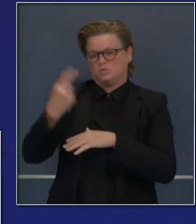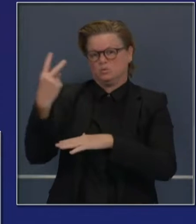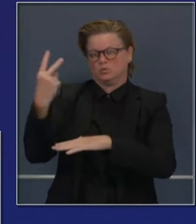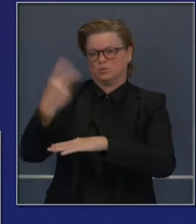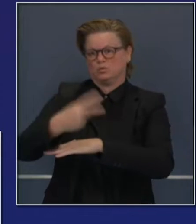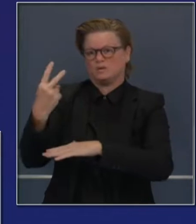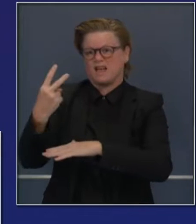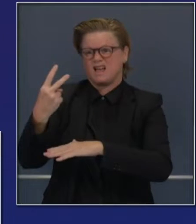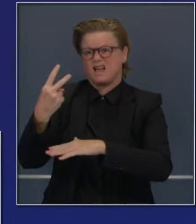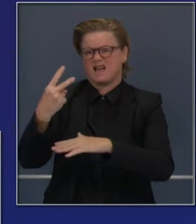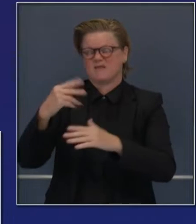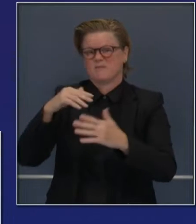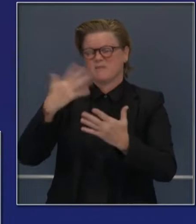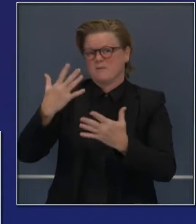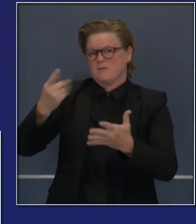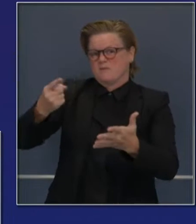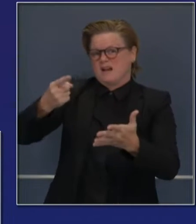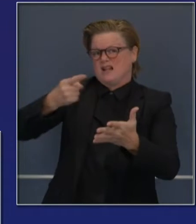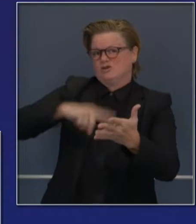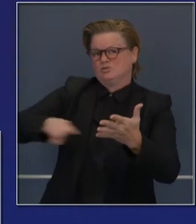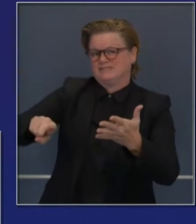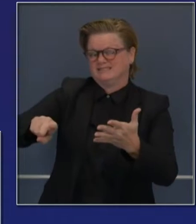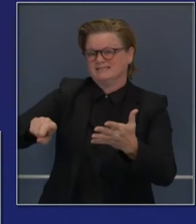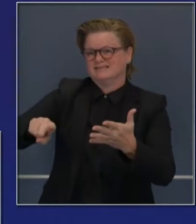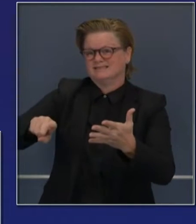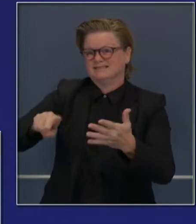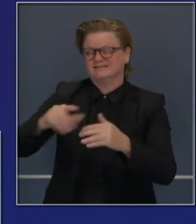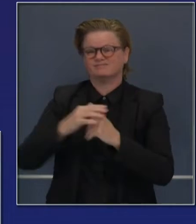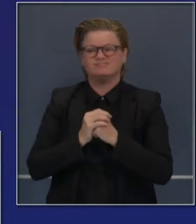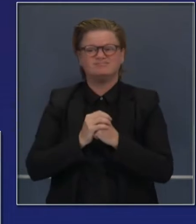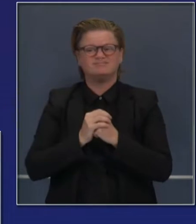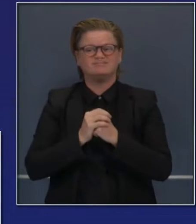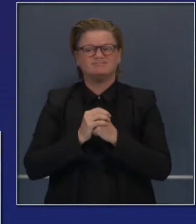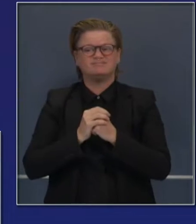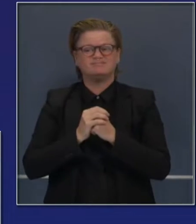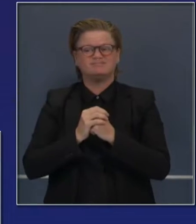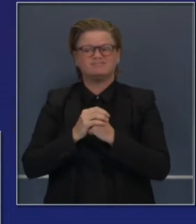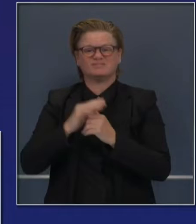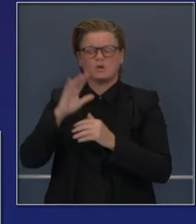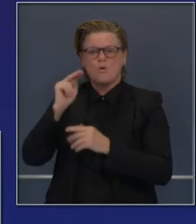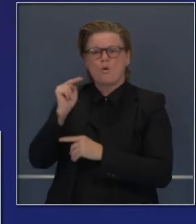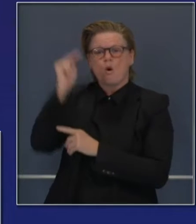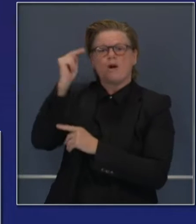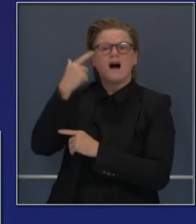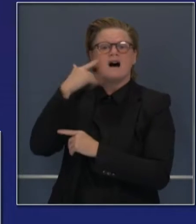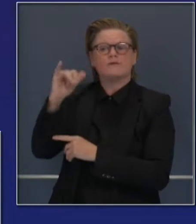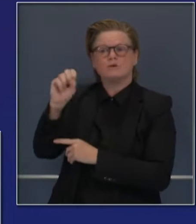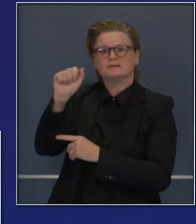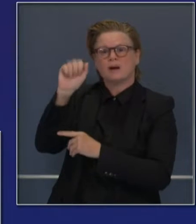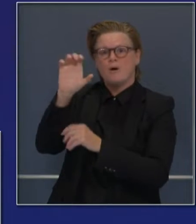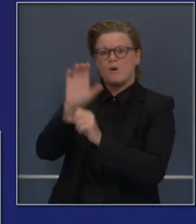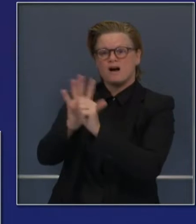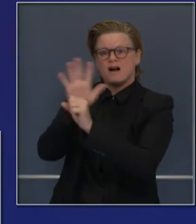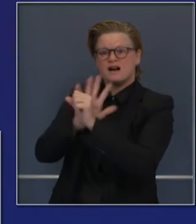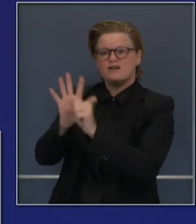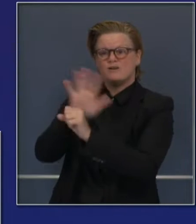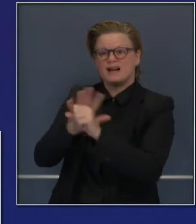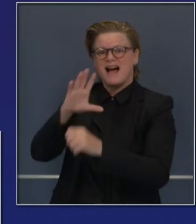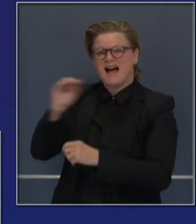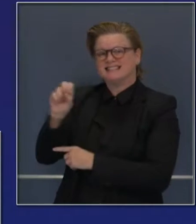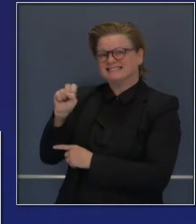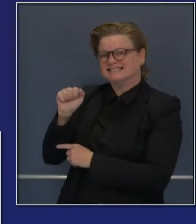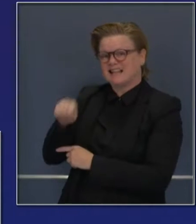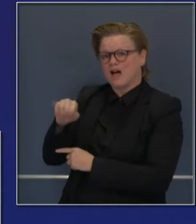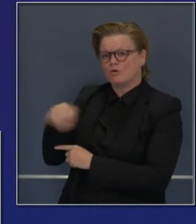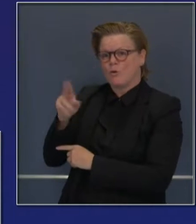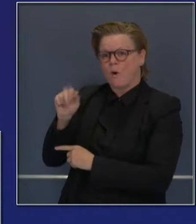week or so, that the Greater Sacramento, Northern California regions, as well as San Joaquin Valley and Southern California